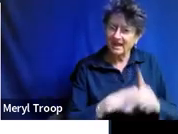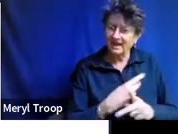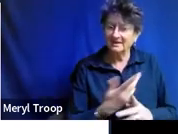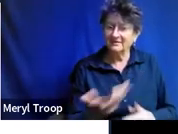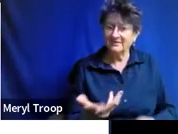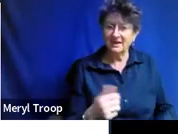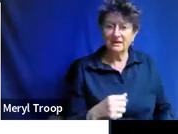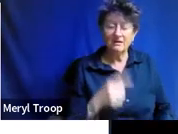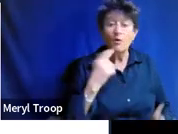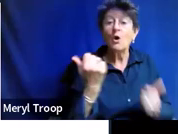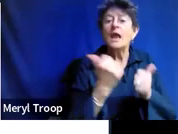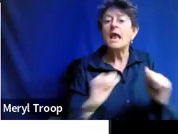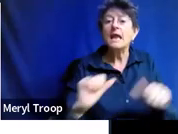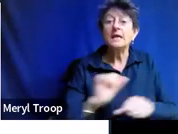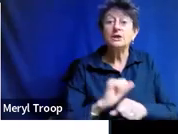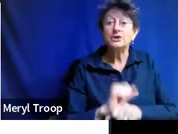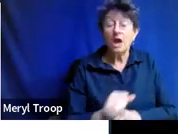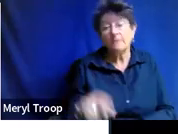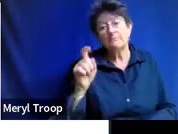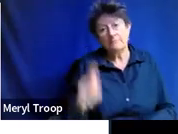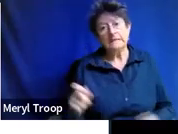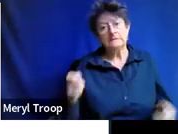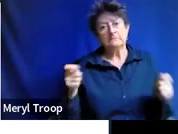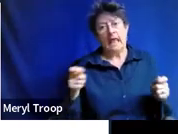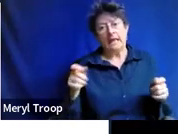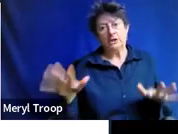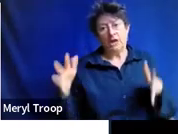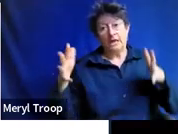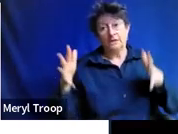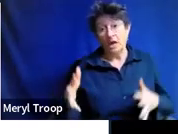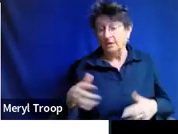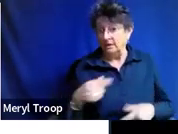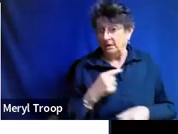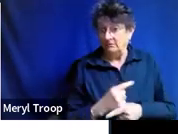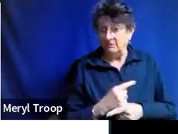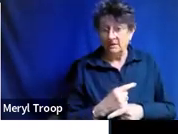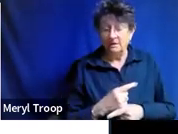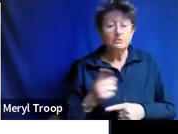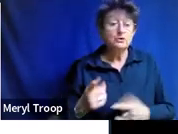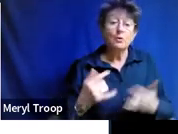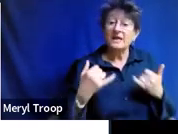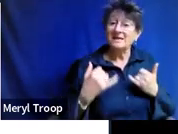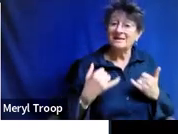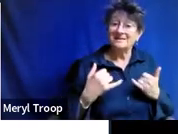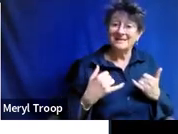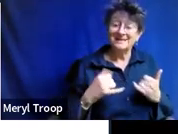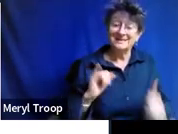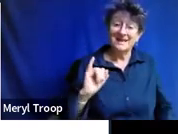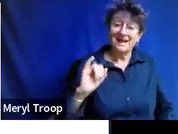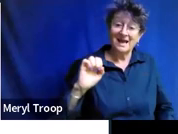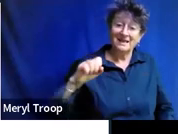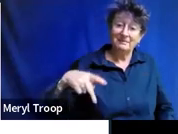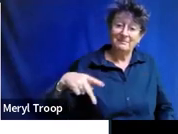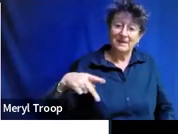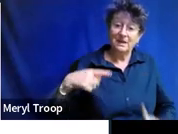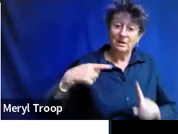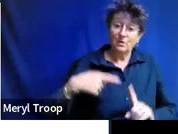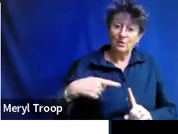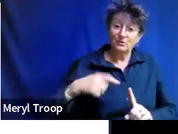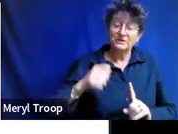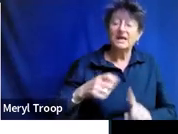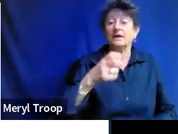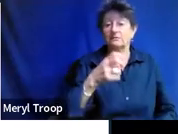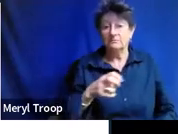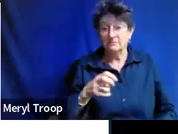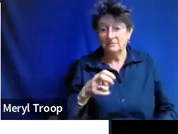Or for any job that he wants, he's gonna need that. So that those existing IEP goals